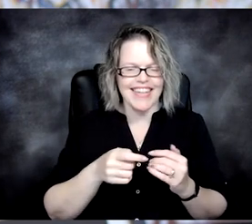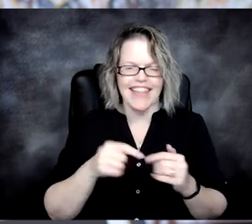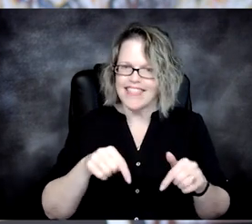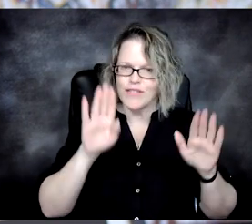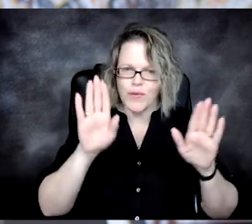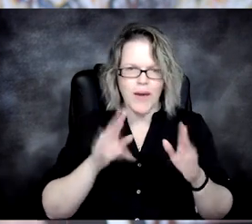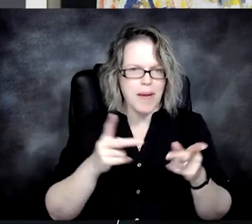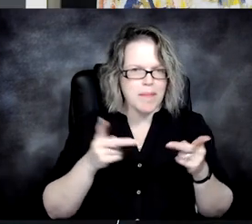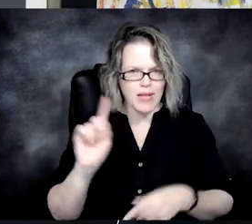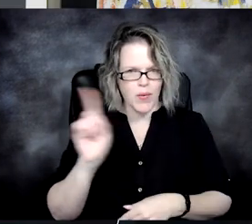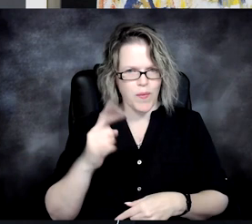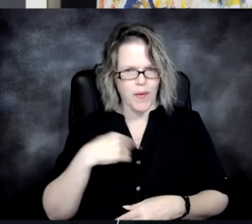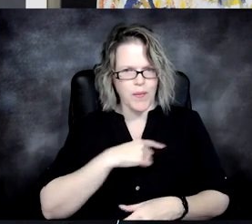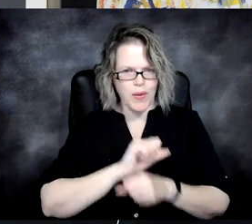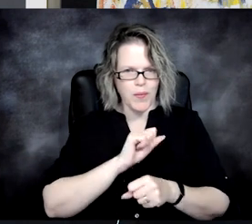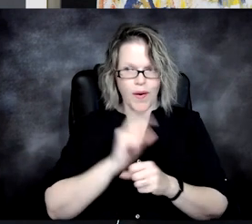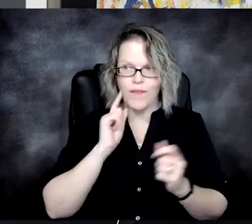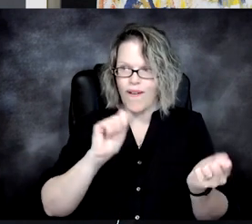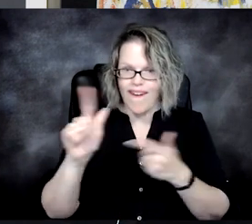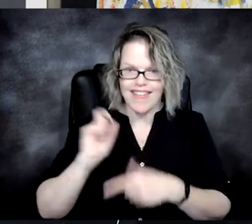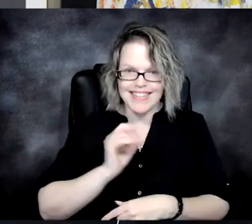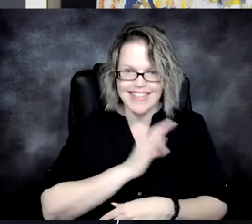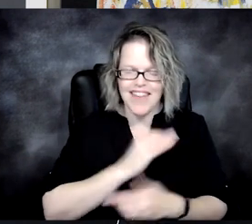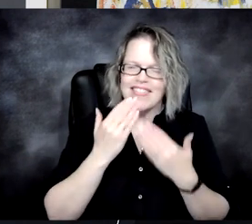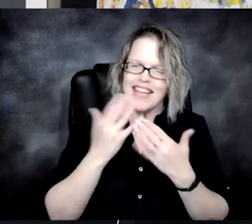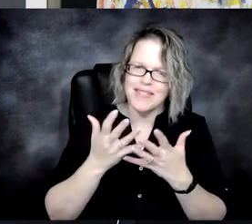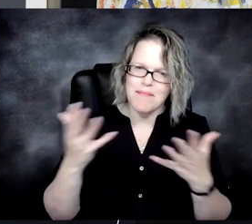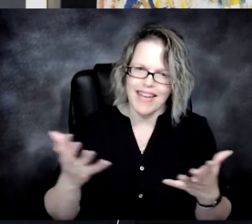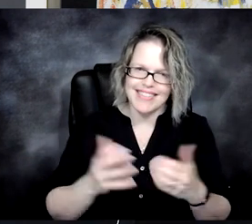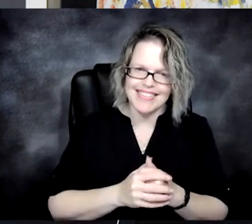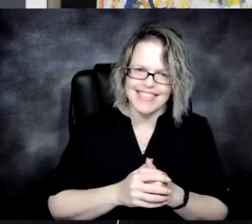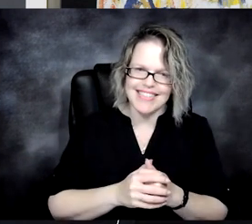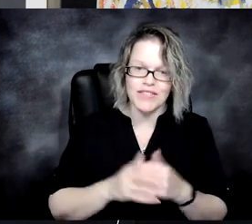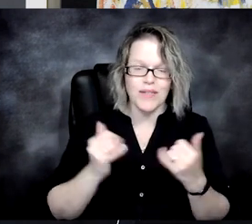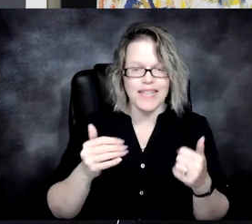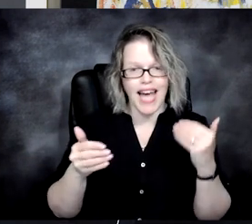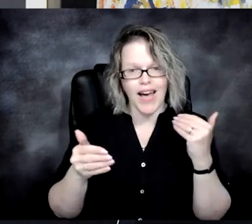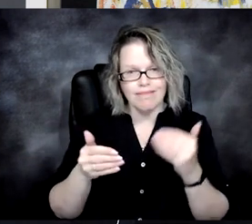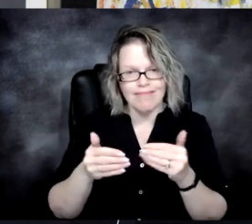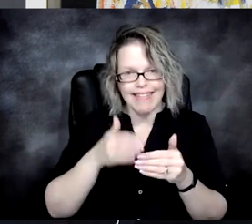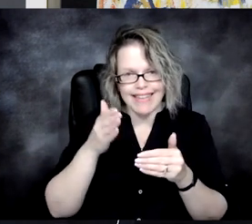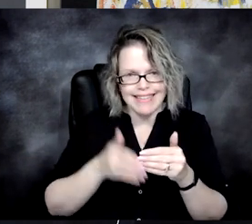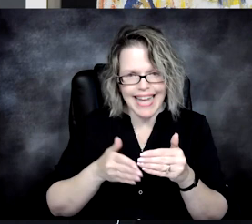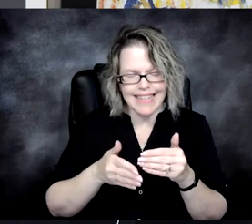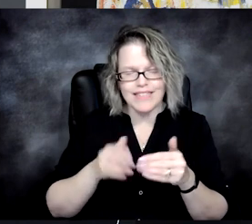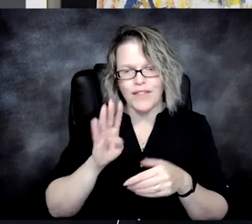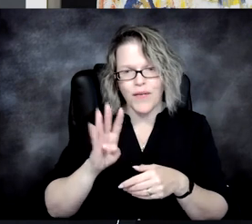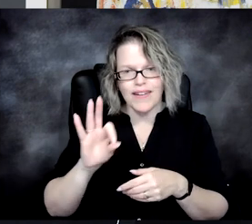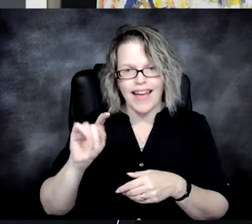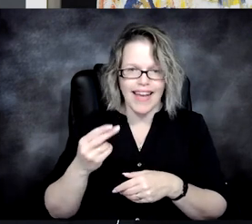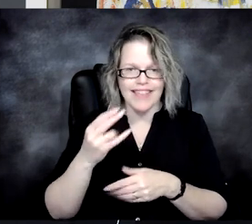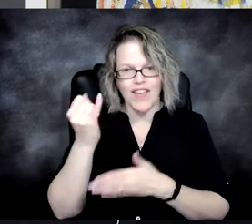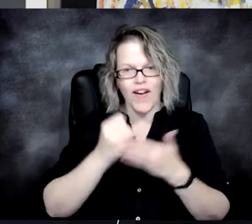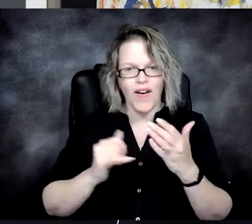we are honored to work and for all of our staff. Thank you so much. Well, that kind of brings us to the end of the 49th art show.